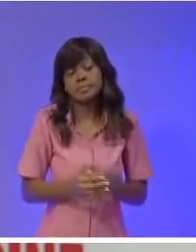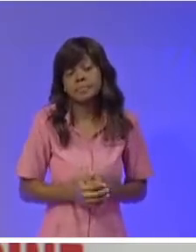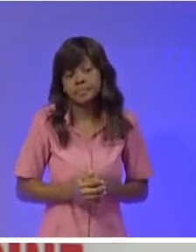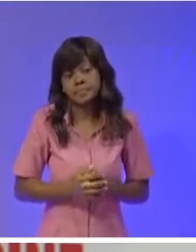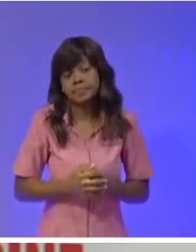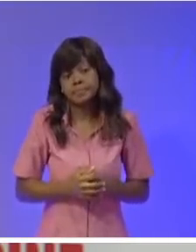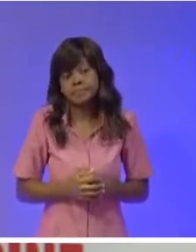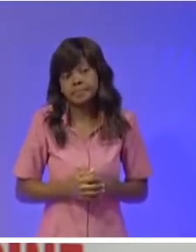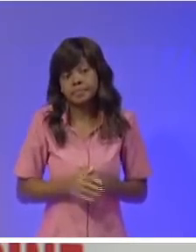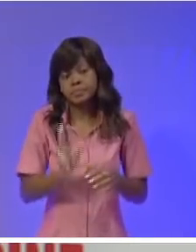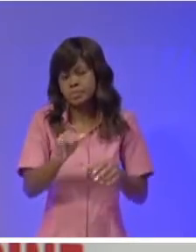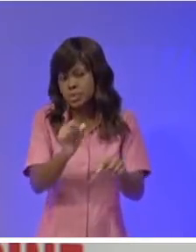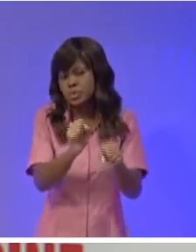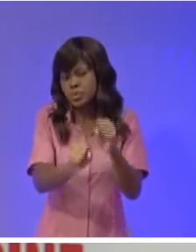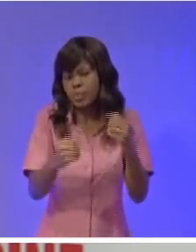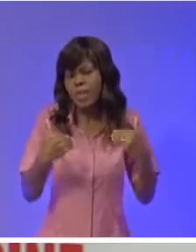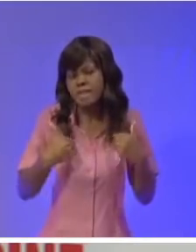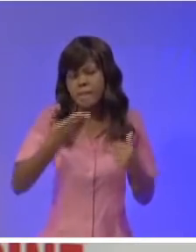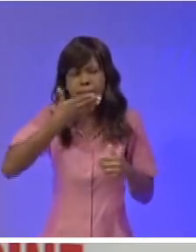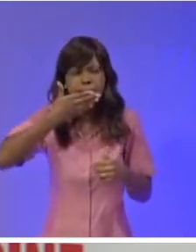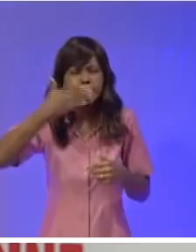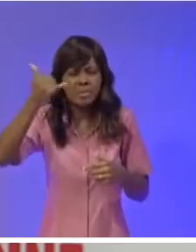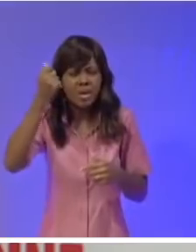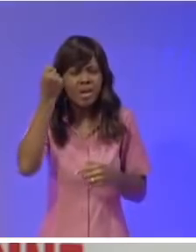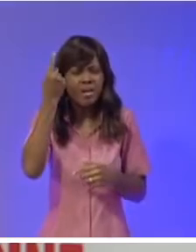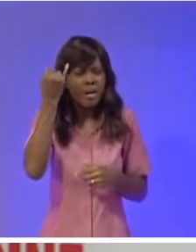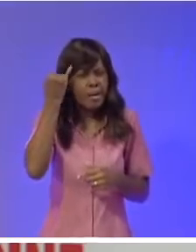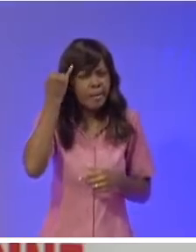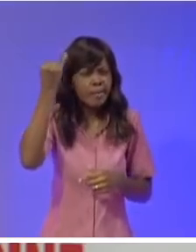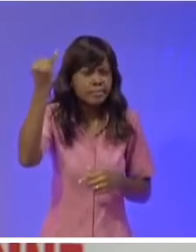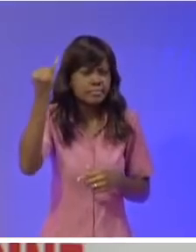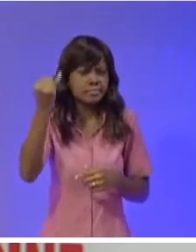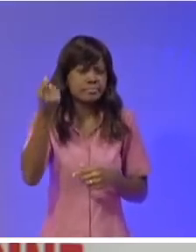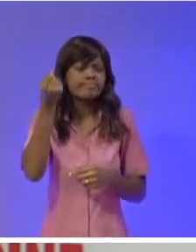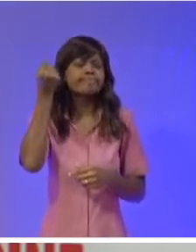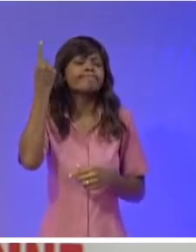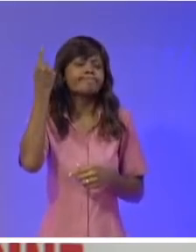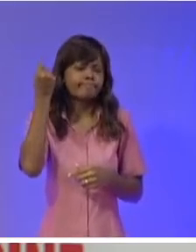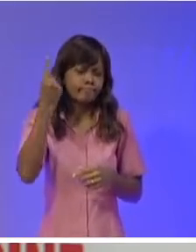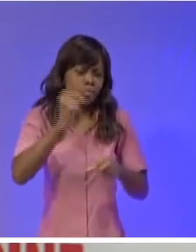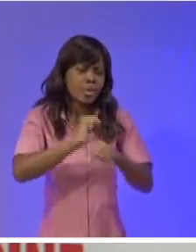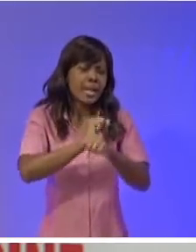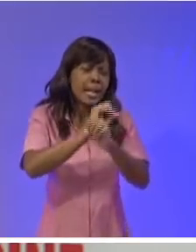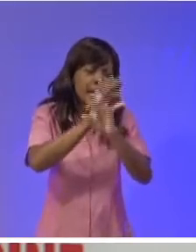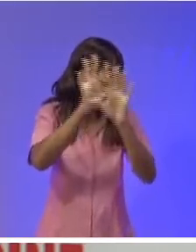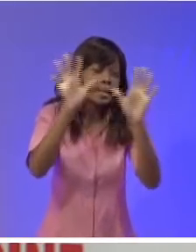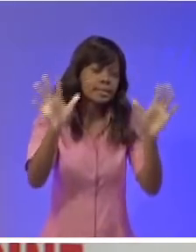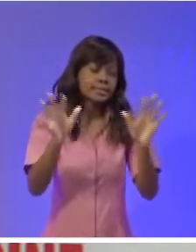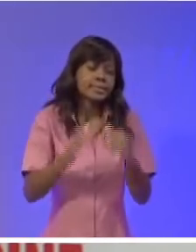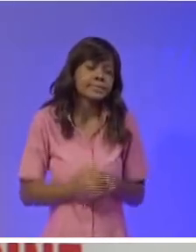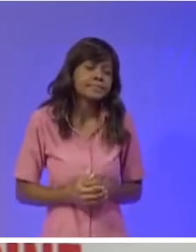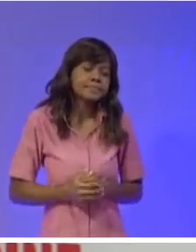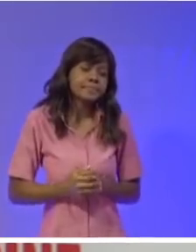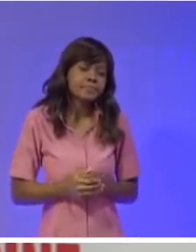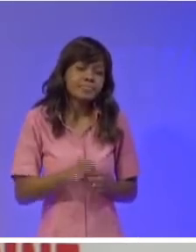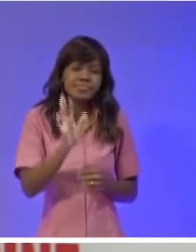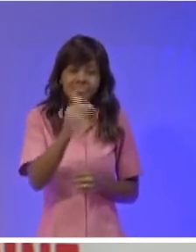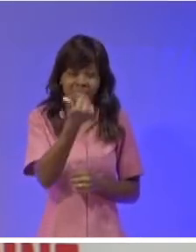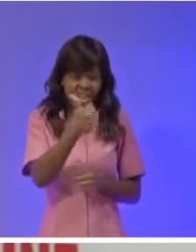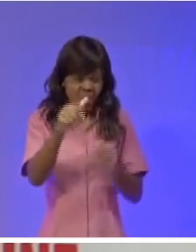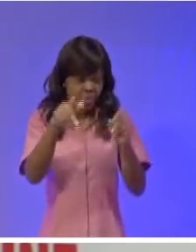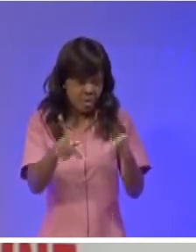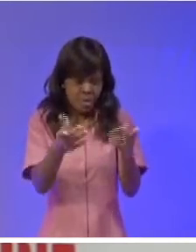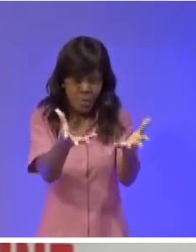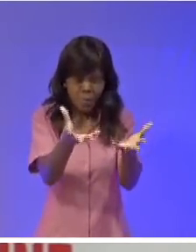engaged. That's the best advice I can give any operator of any safe zone facility. Seek